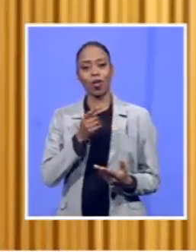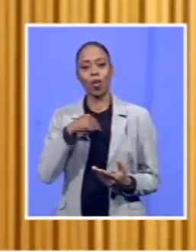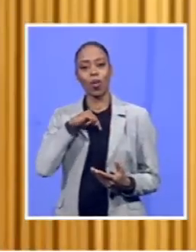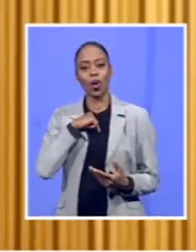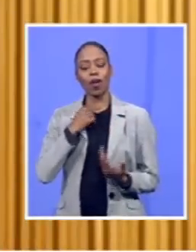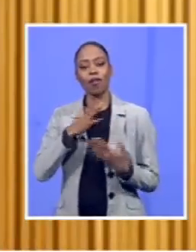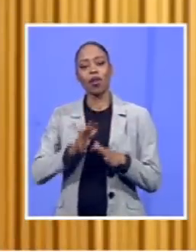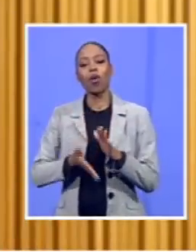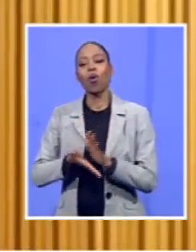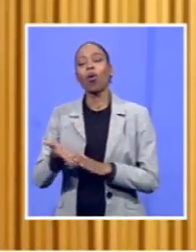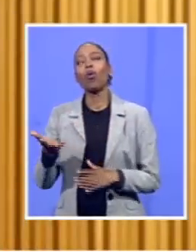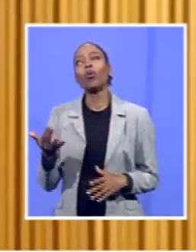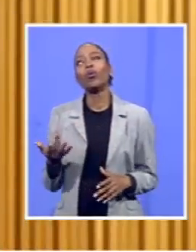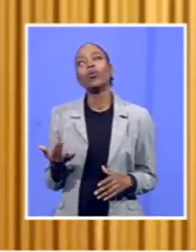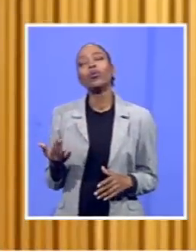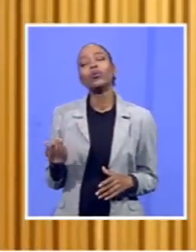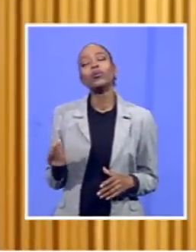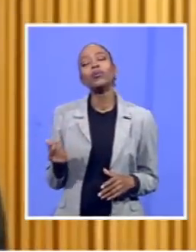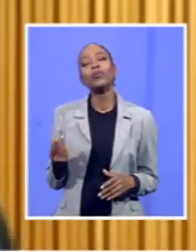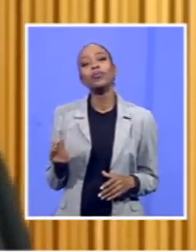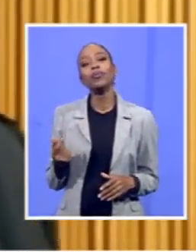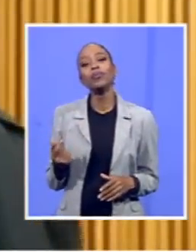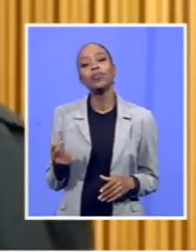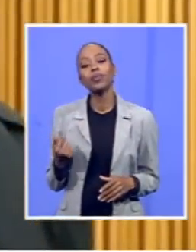to, sorry,